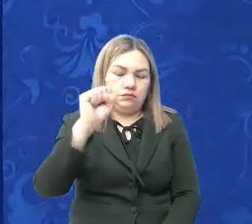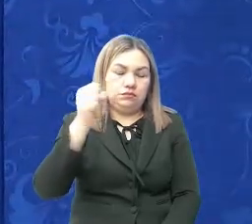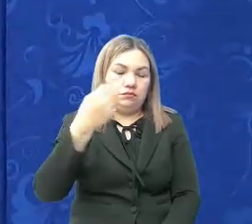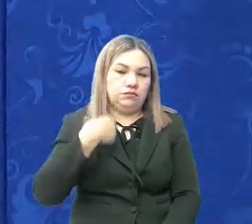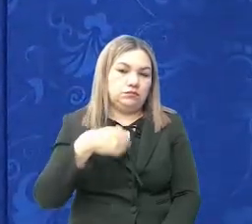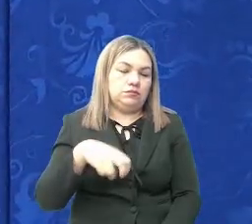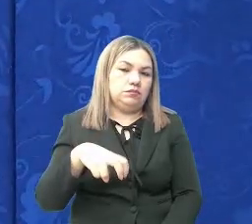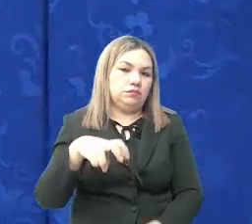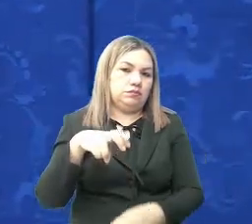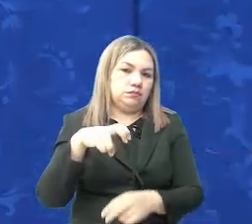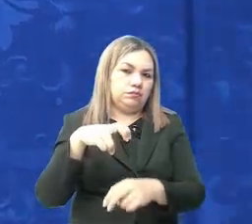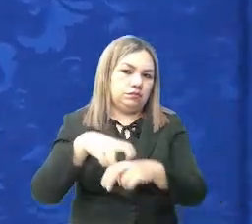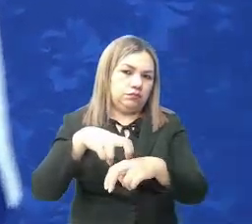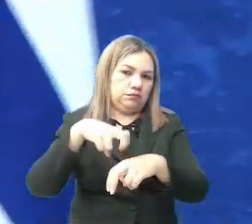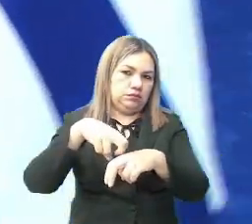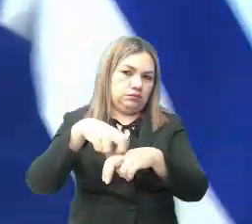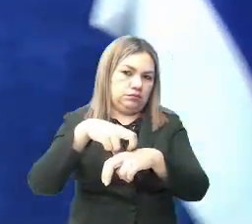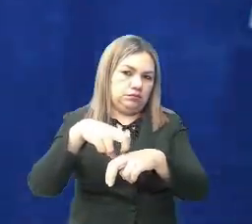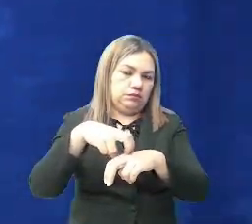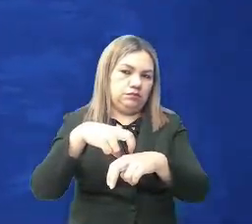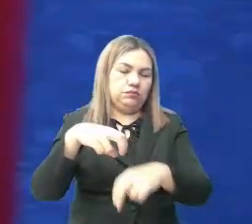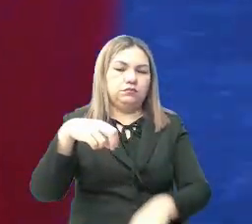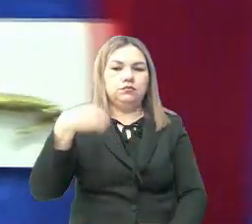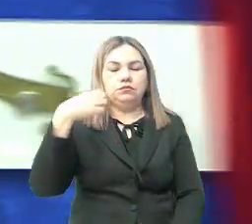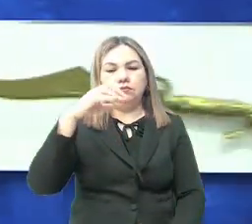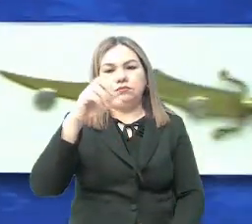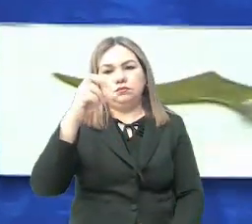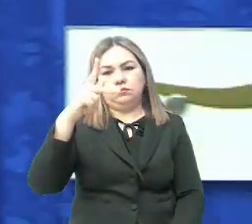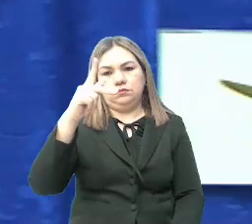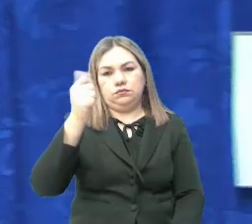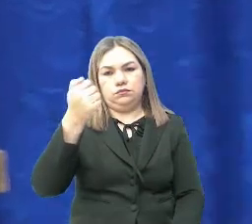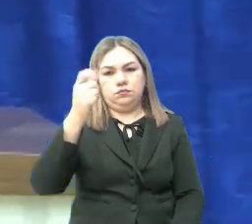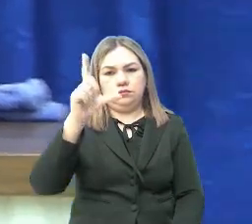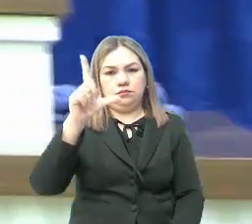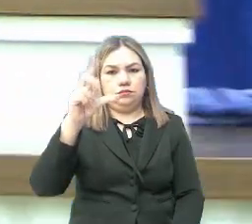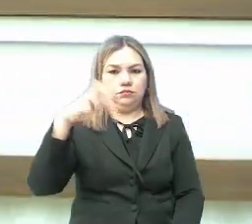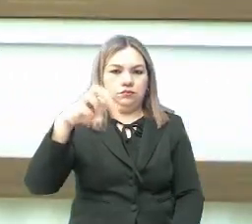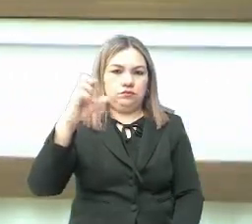Eglon seated in the palm tree city